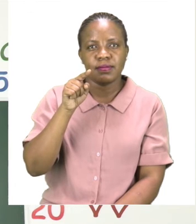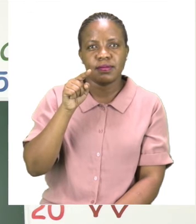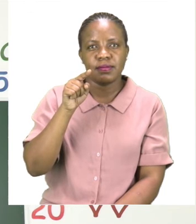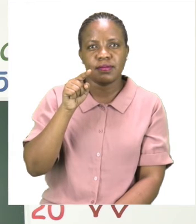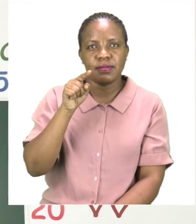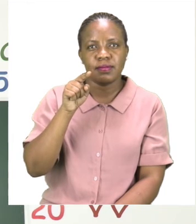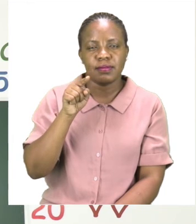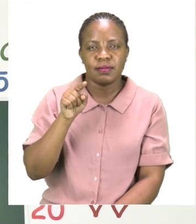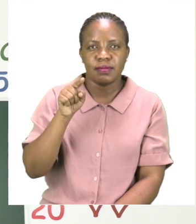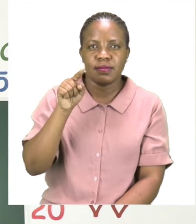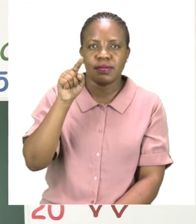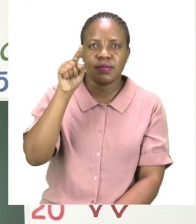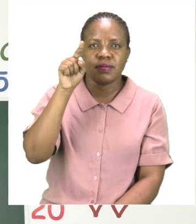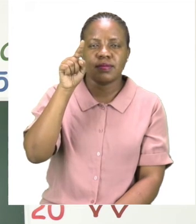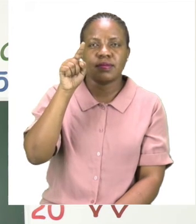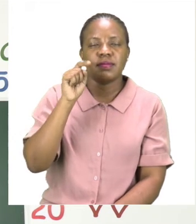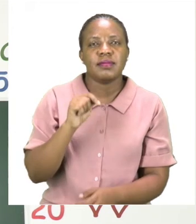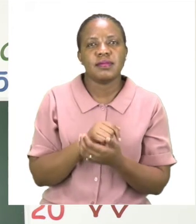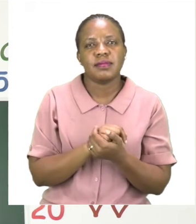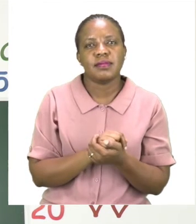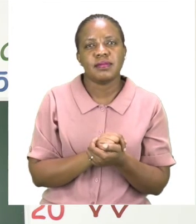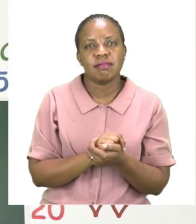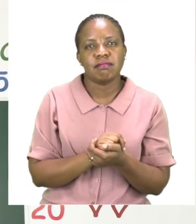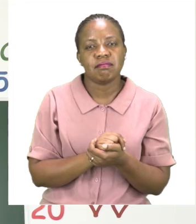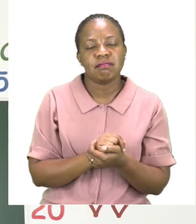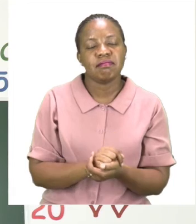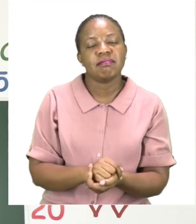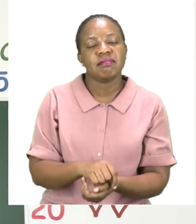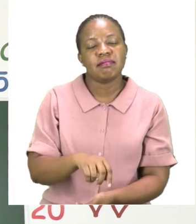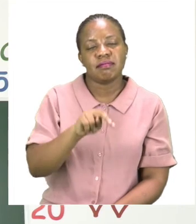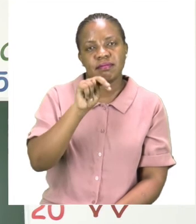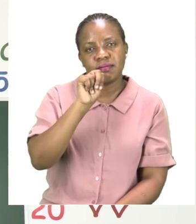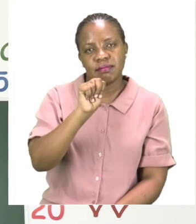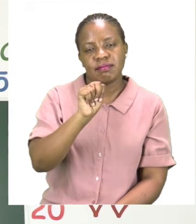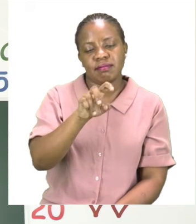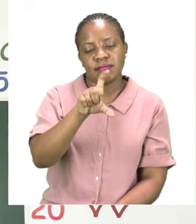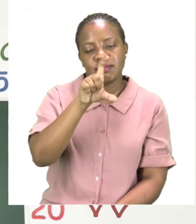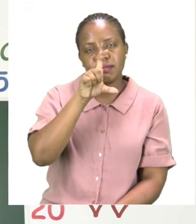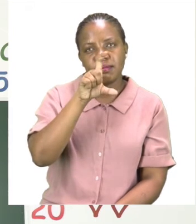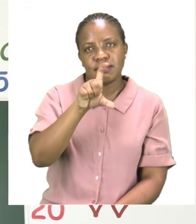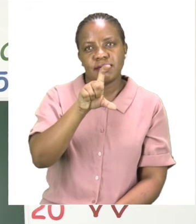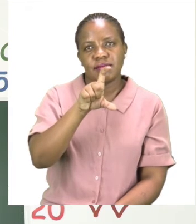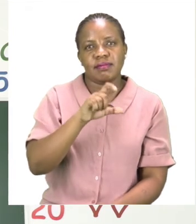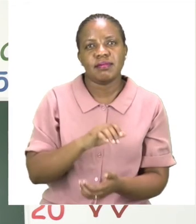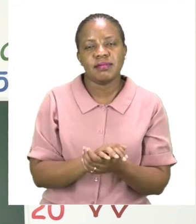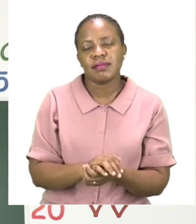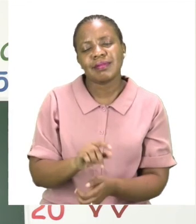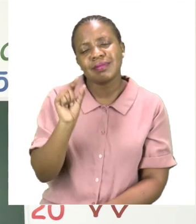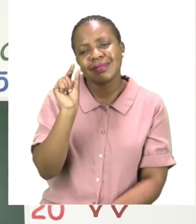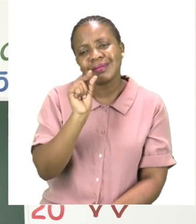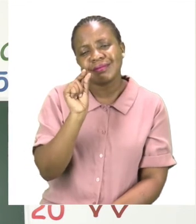and up. That is our capital letter N. And then the small